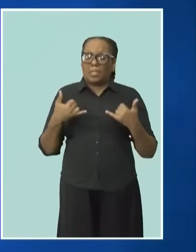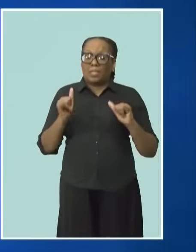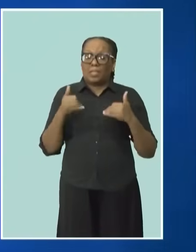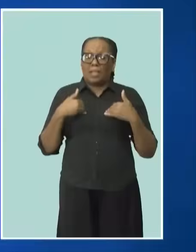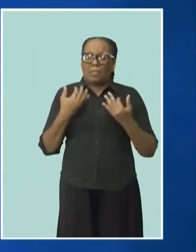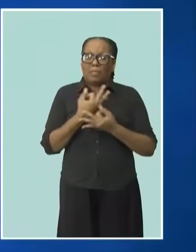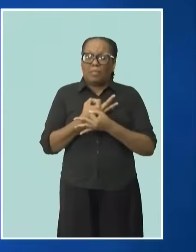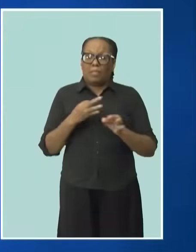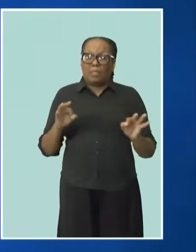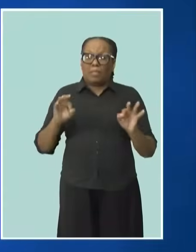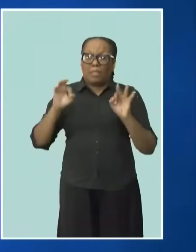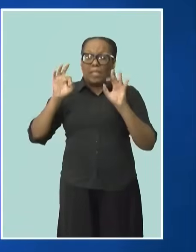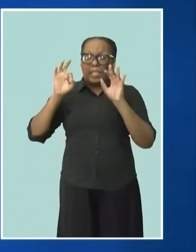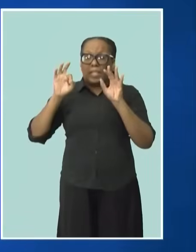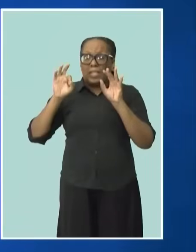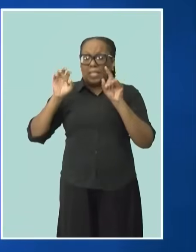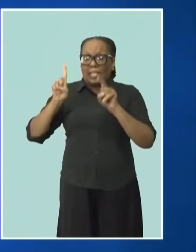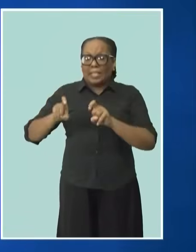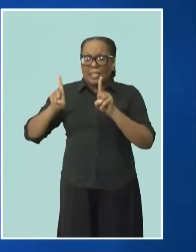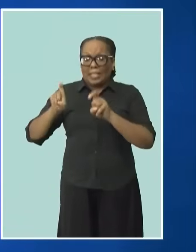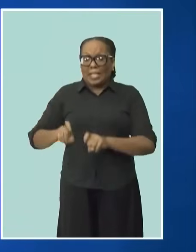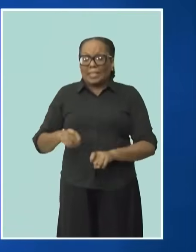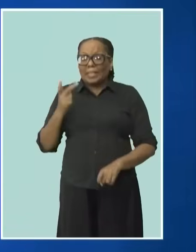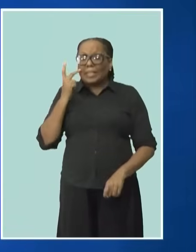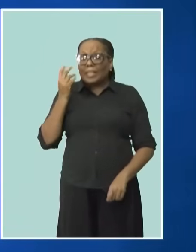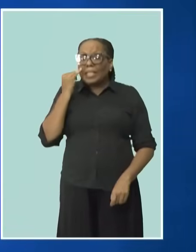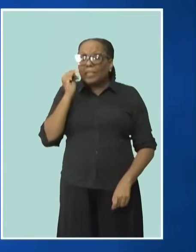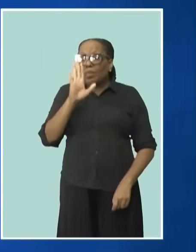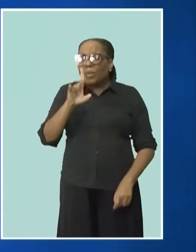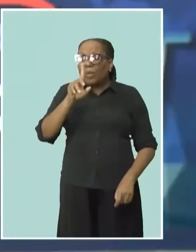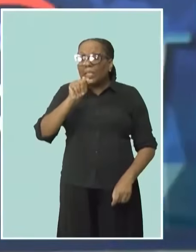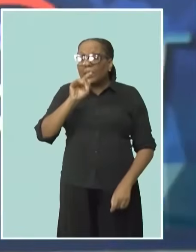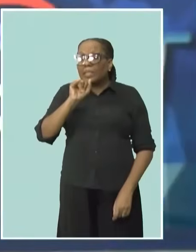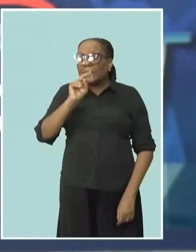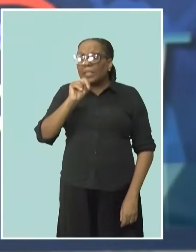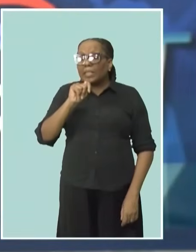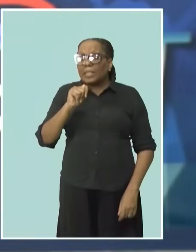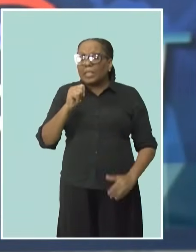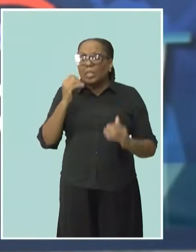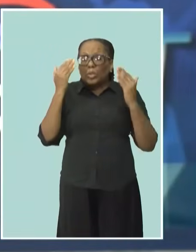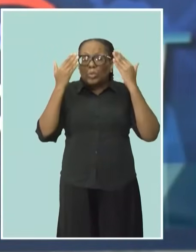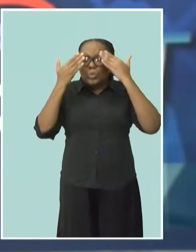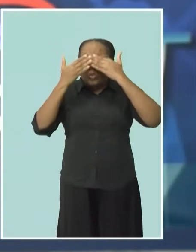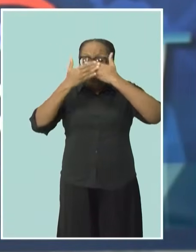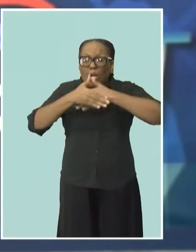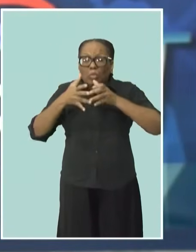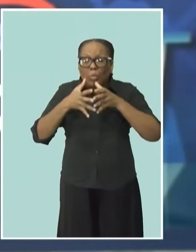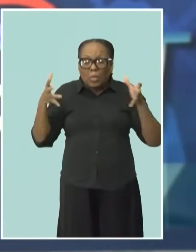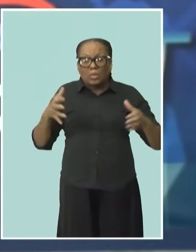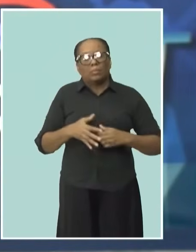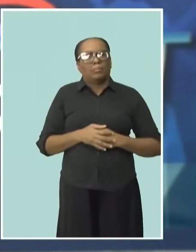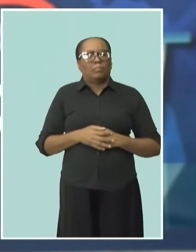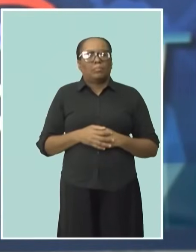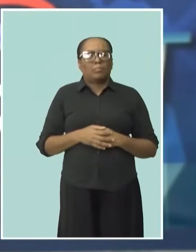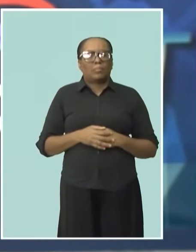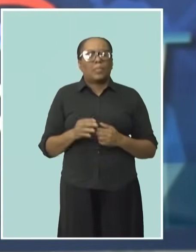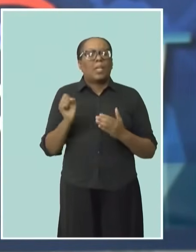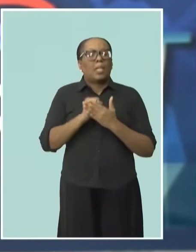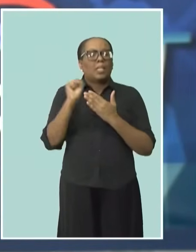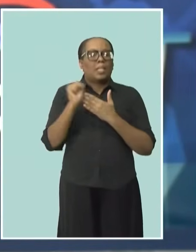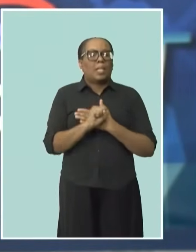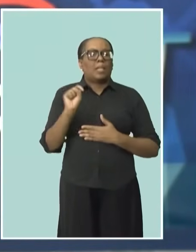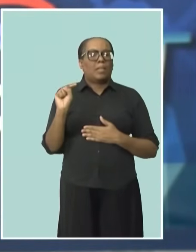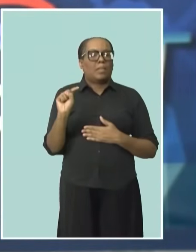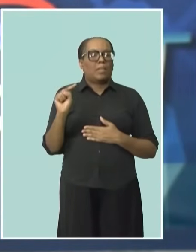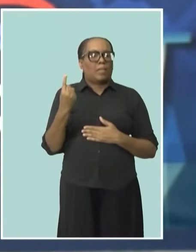on Sunday. Deanza Roberts, CBC News. Well, as that September 1st deadline for tint